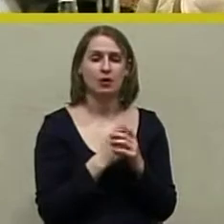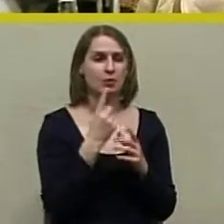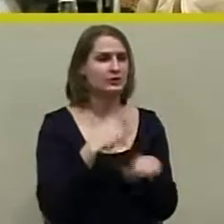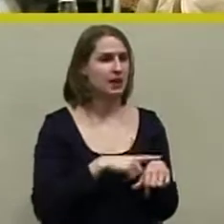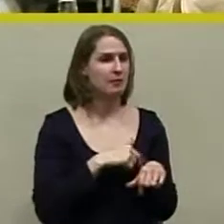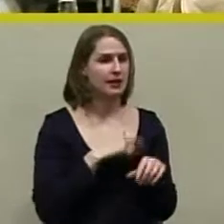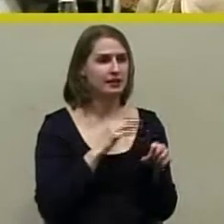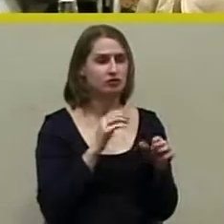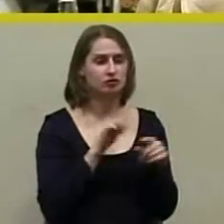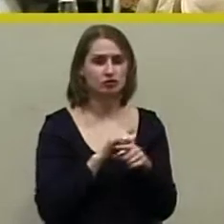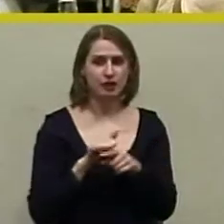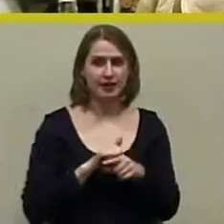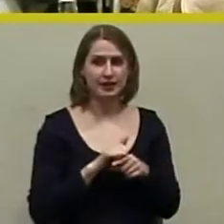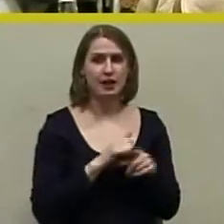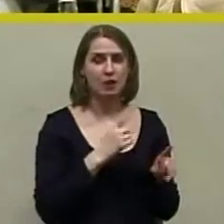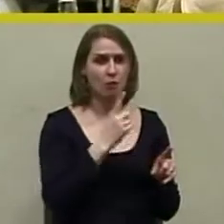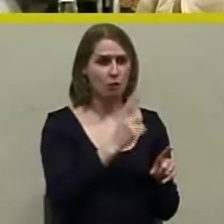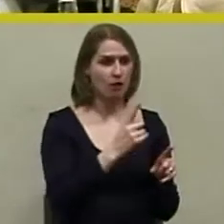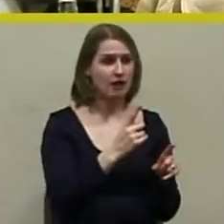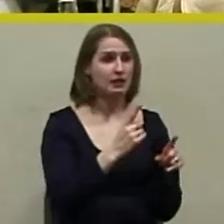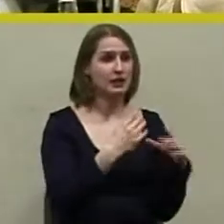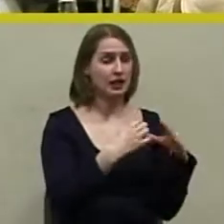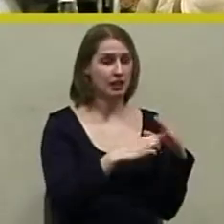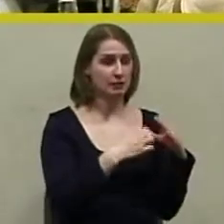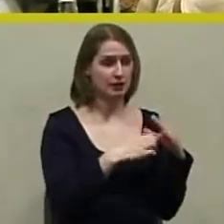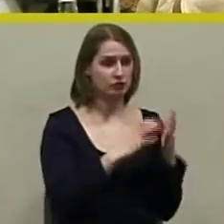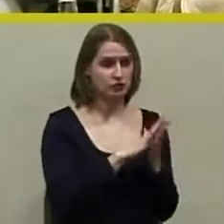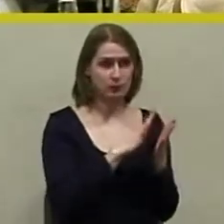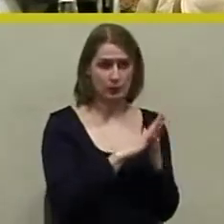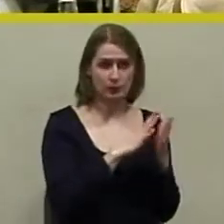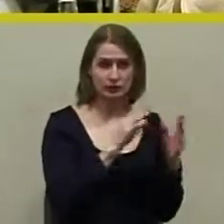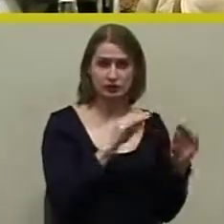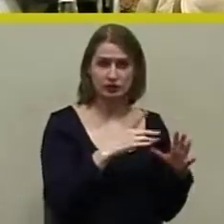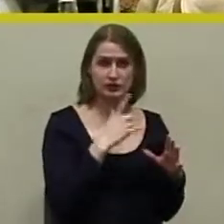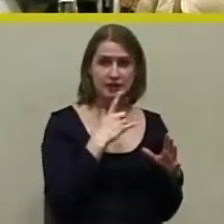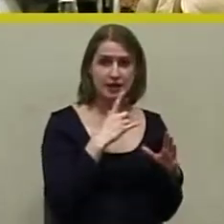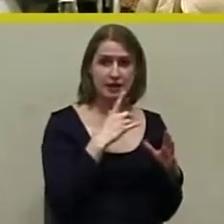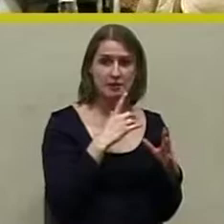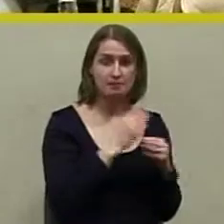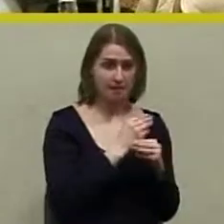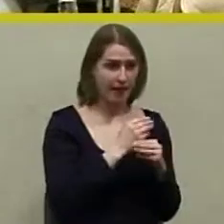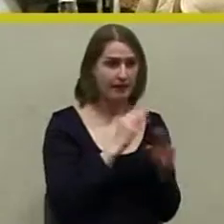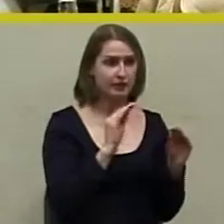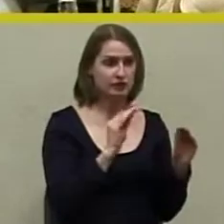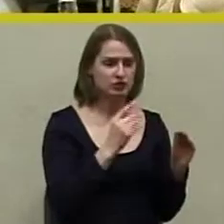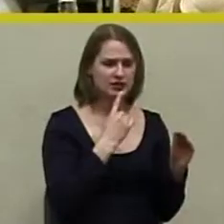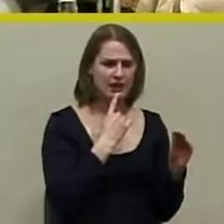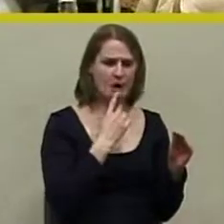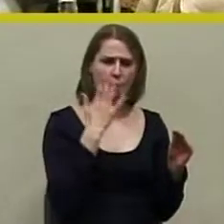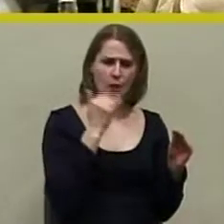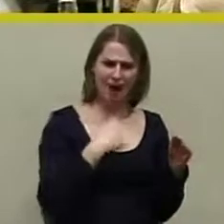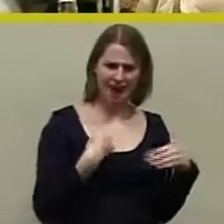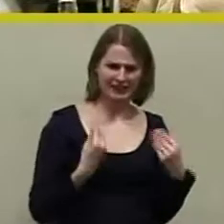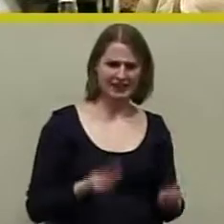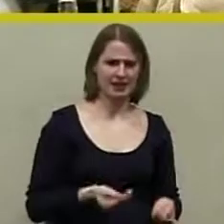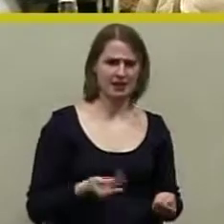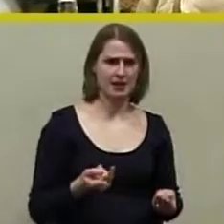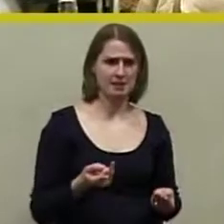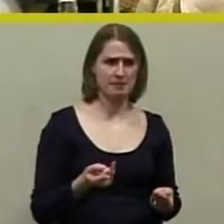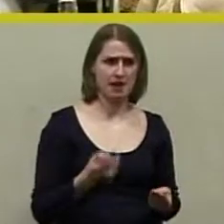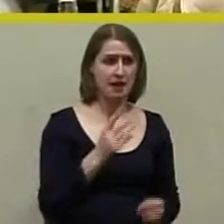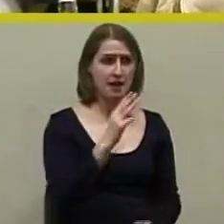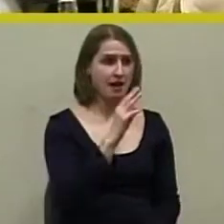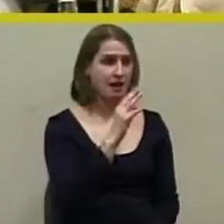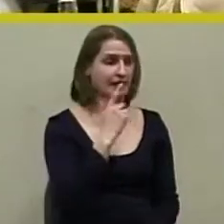give, and this is a middle school teacher who teaches math, not students, why would I want to give him a